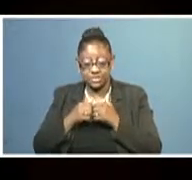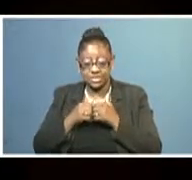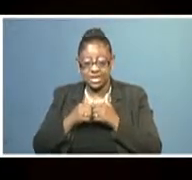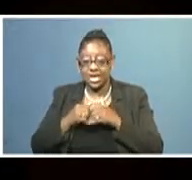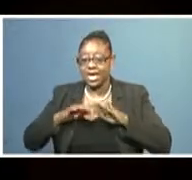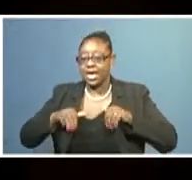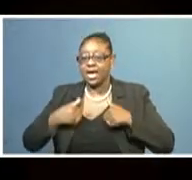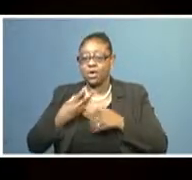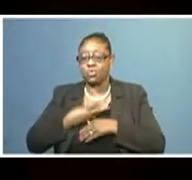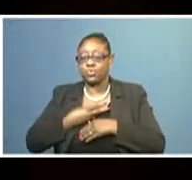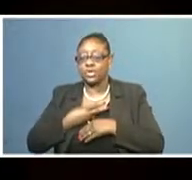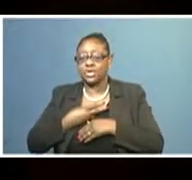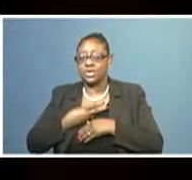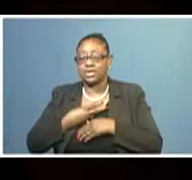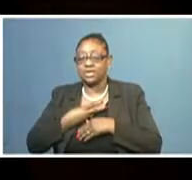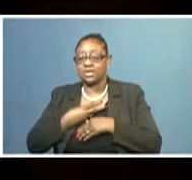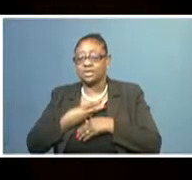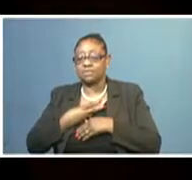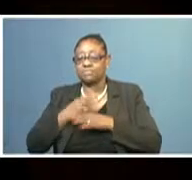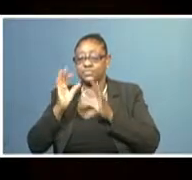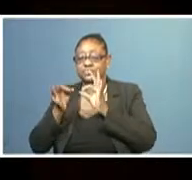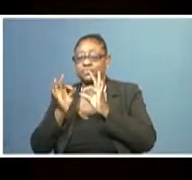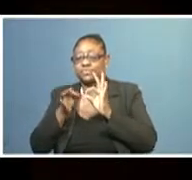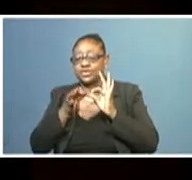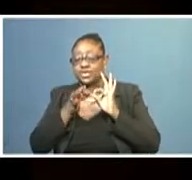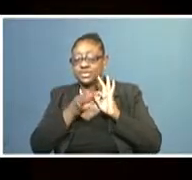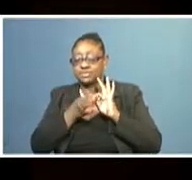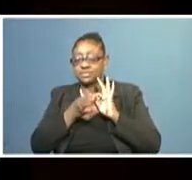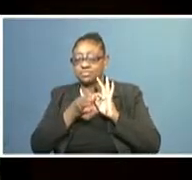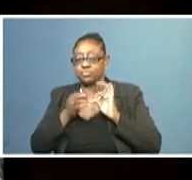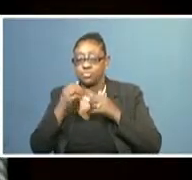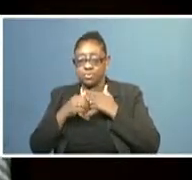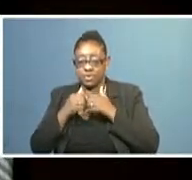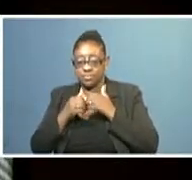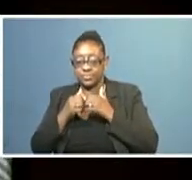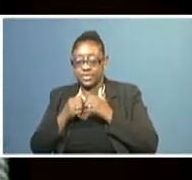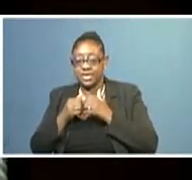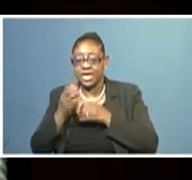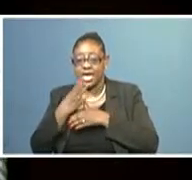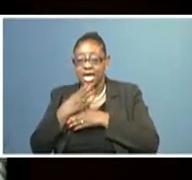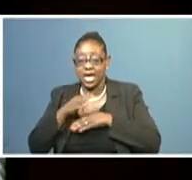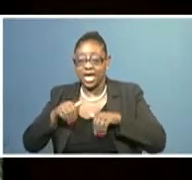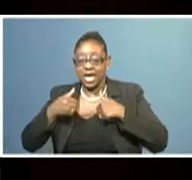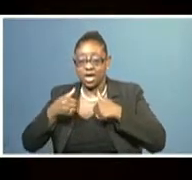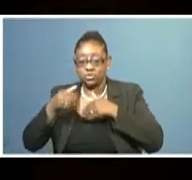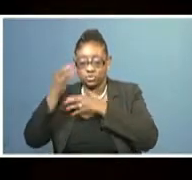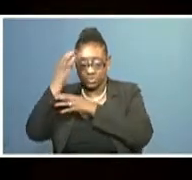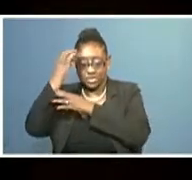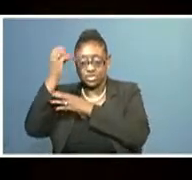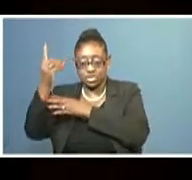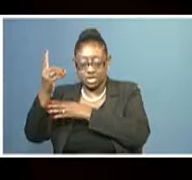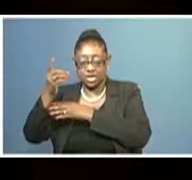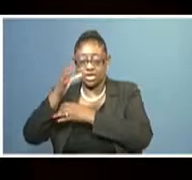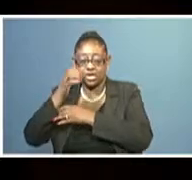we socialize our boys, how we prepare and educate our girls,